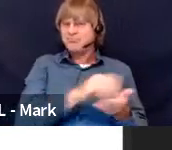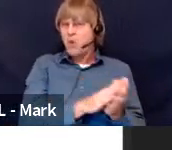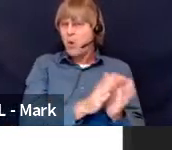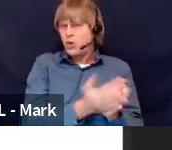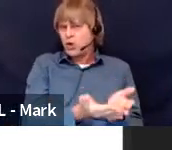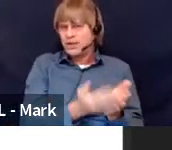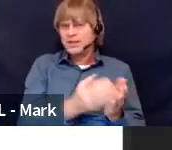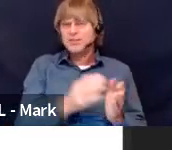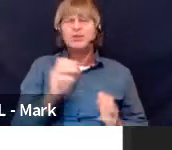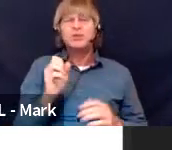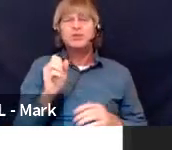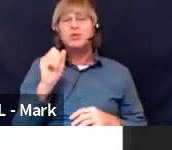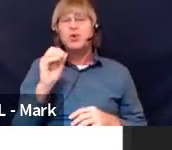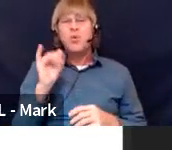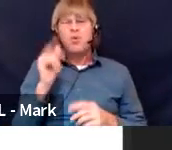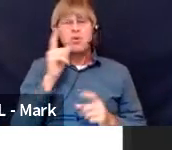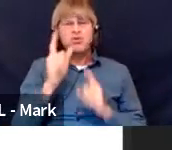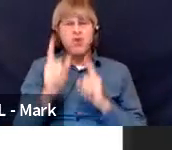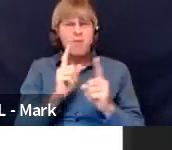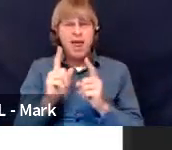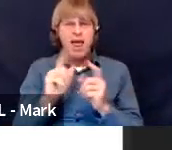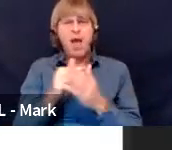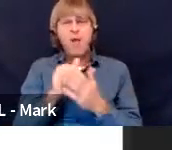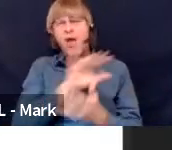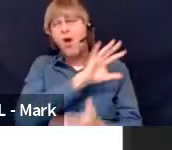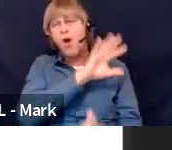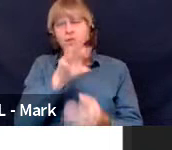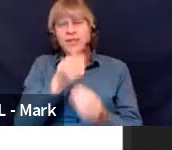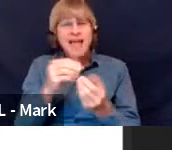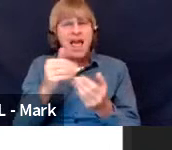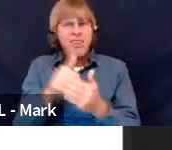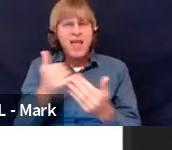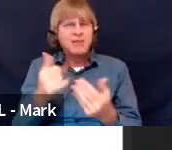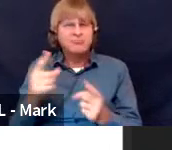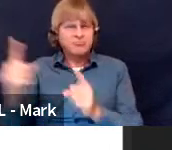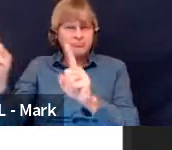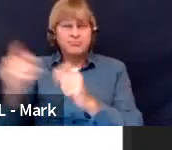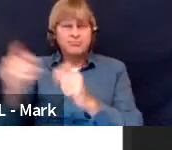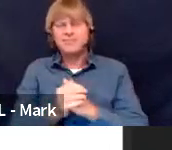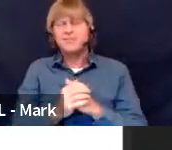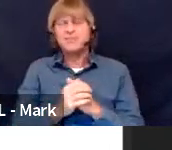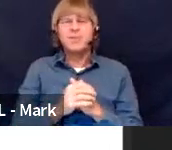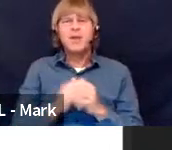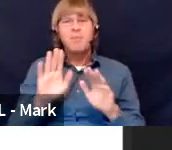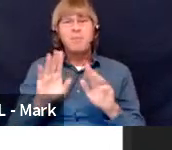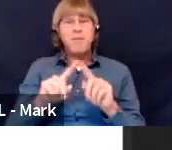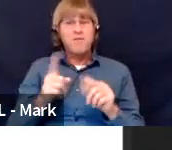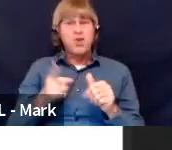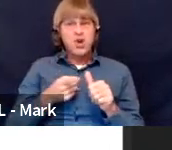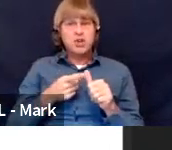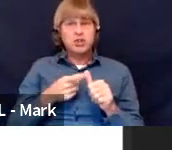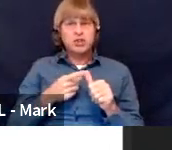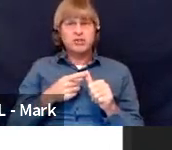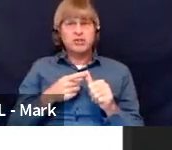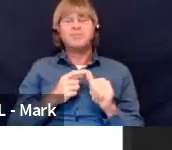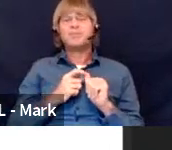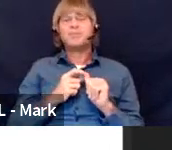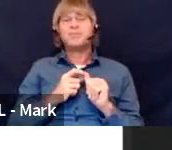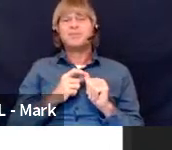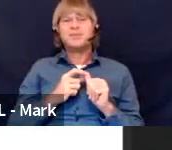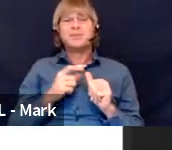right? So going to talk about how all of this happened. But before I go further, I have a